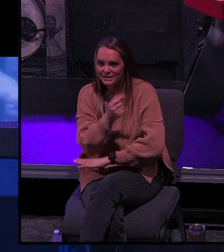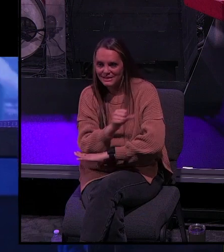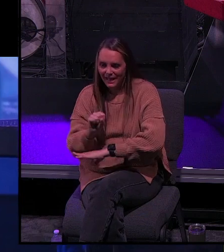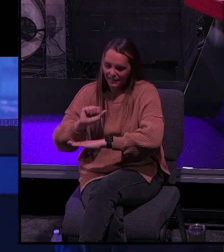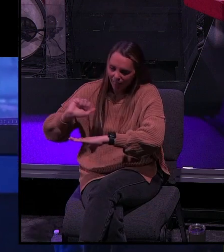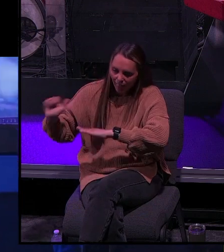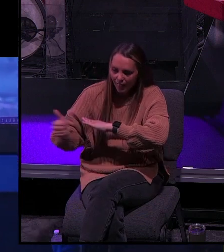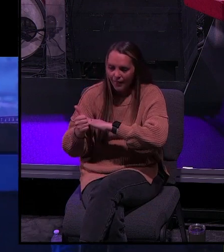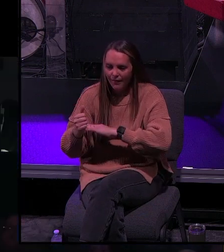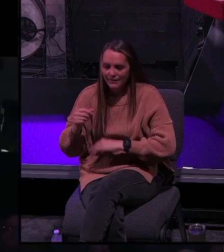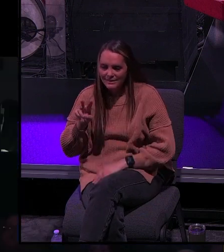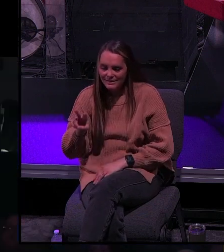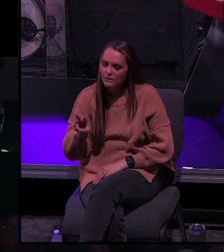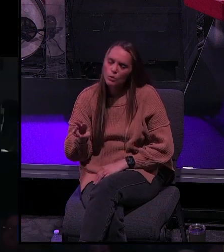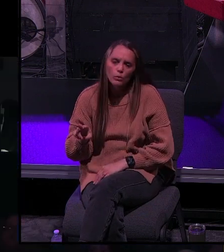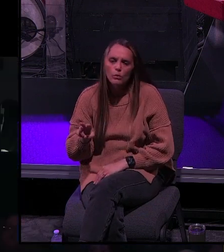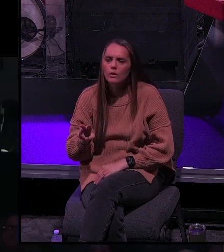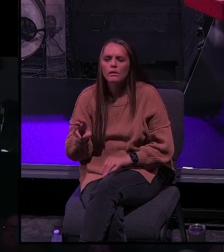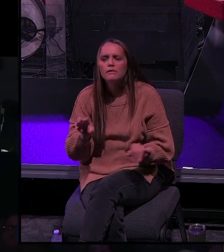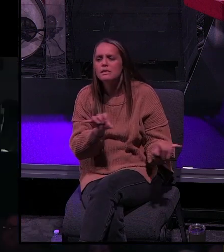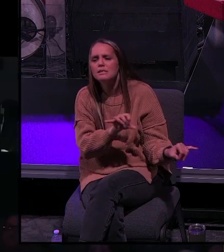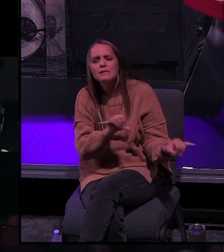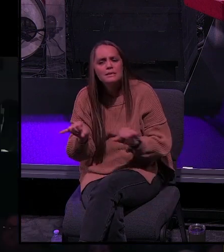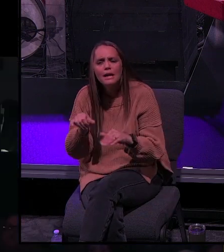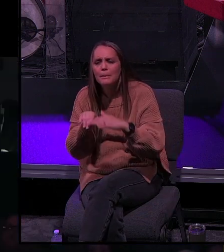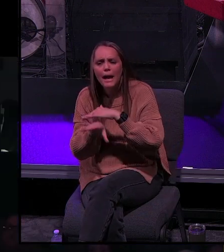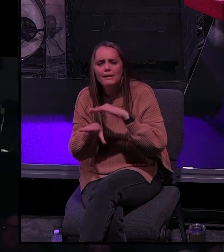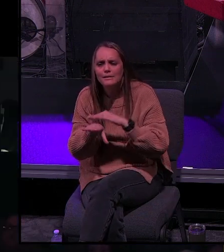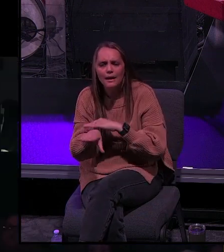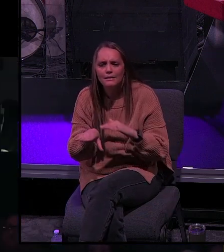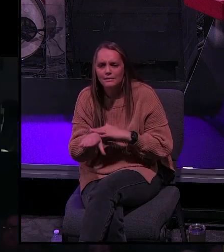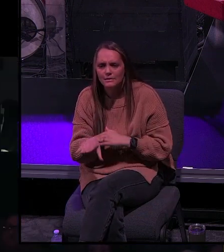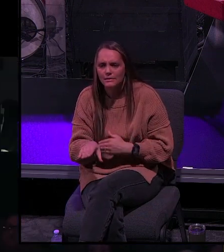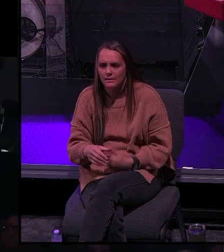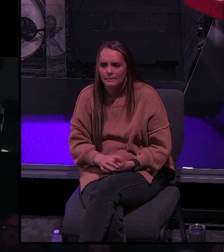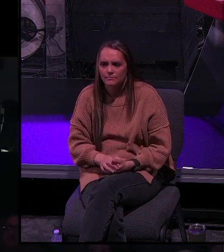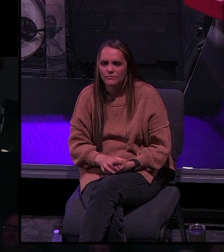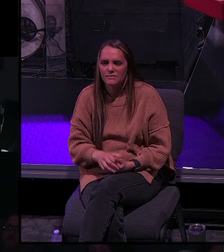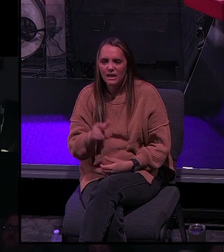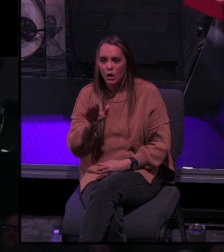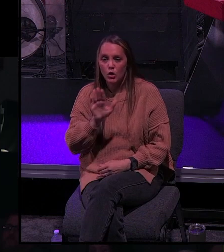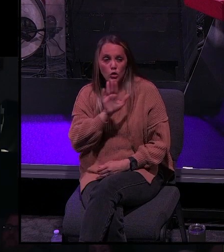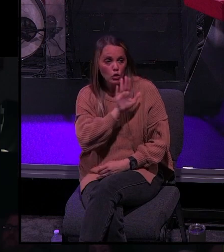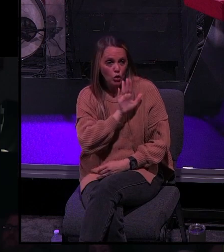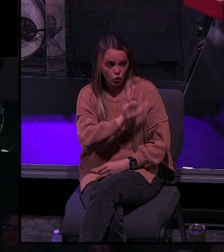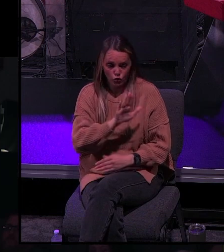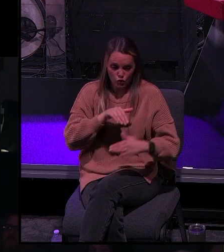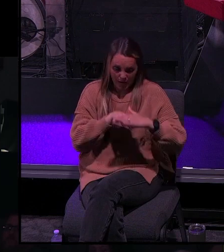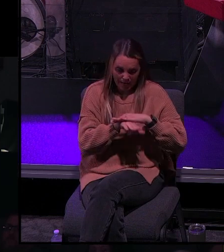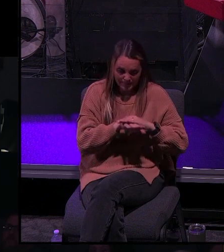You have the same access to the Holy Spirit that me or that anybody else has.